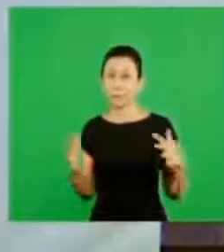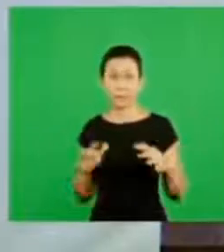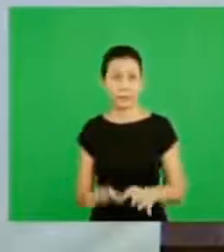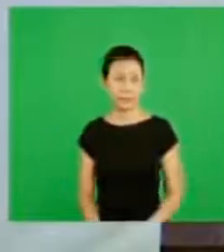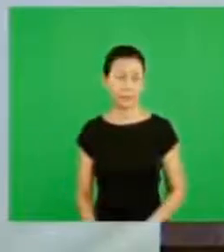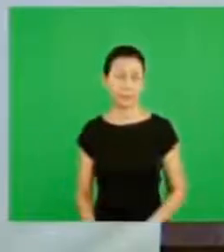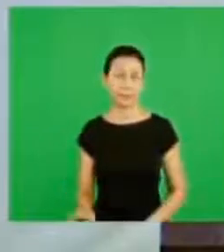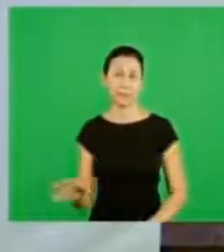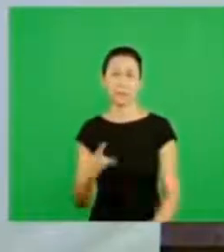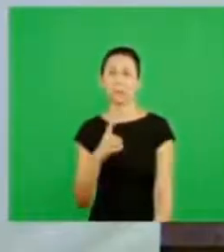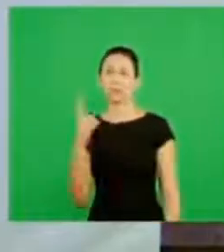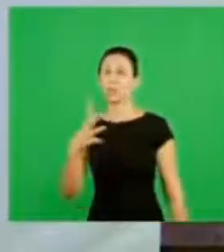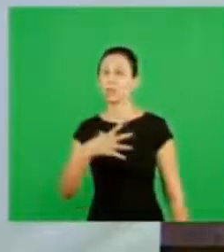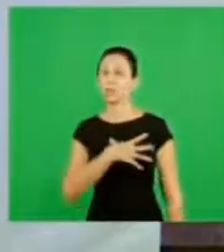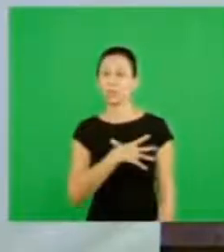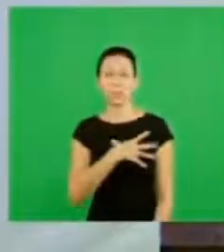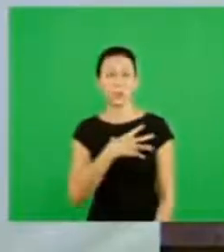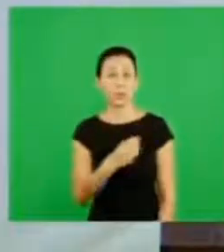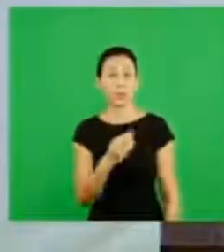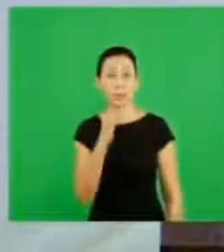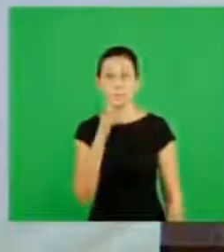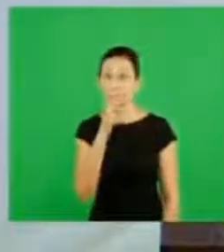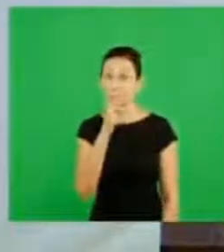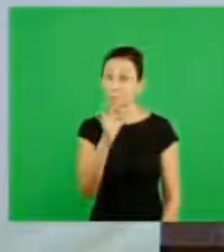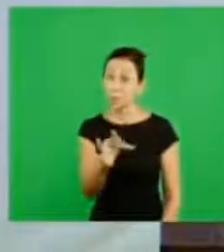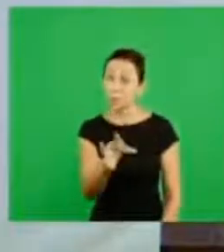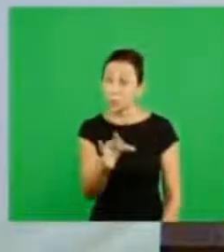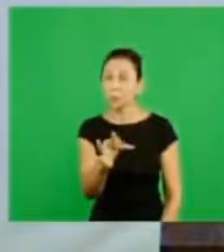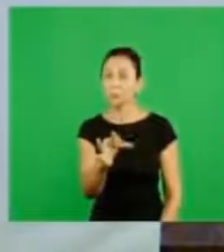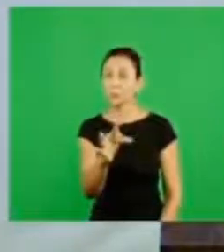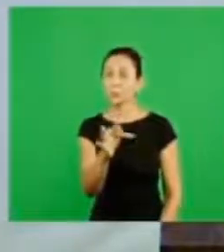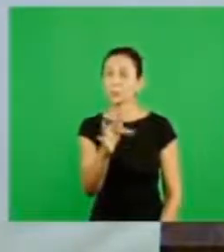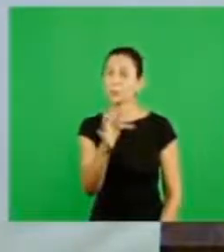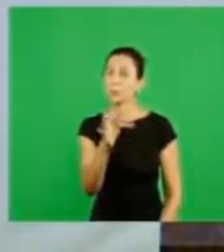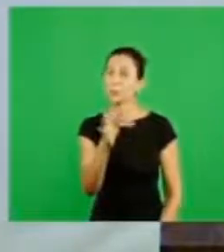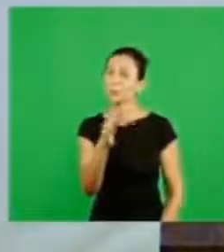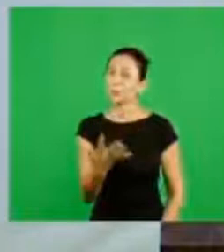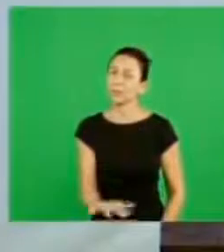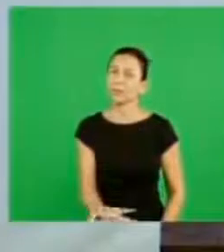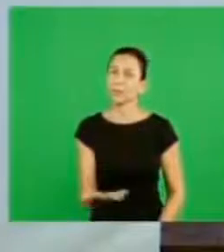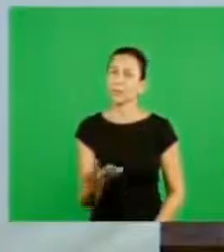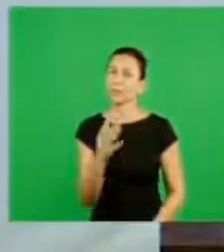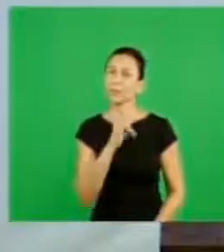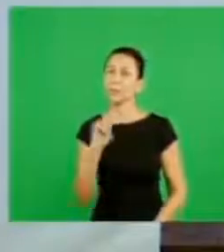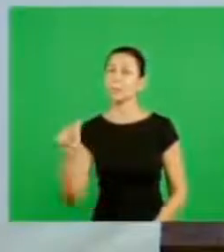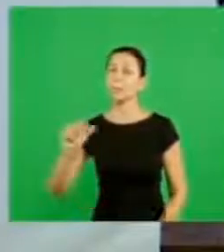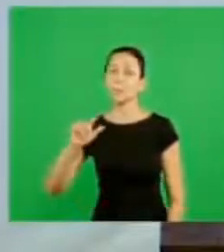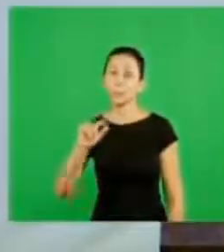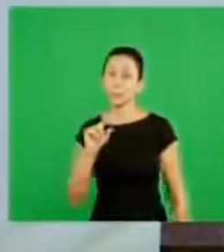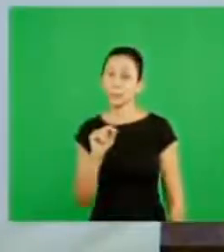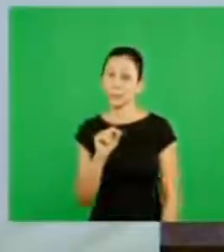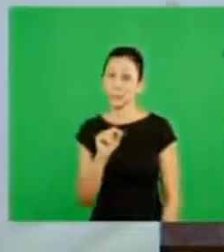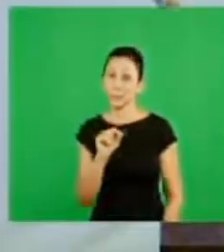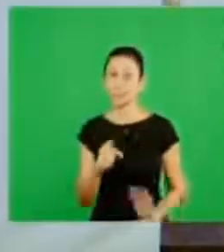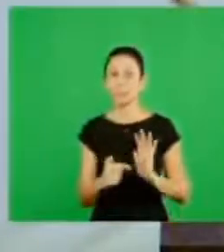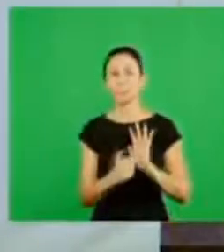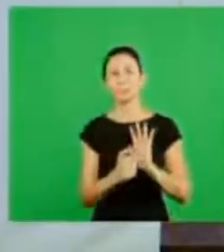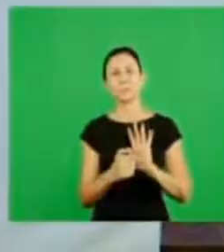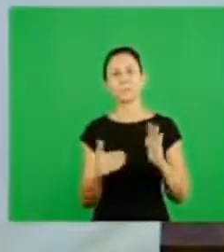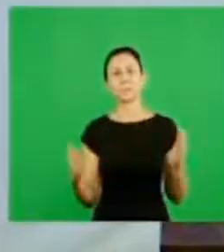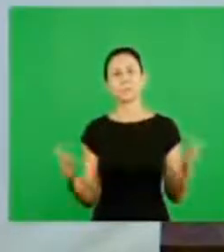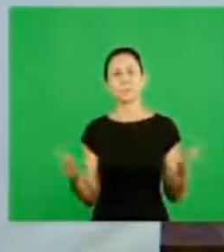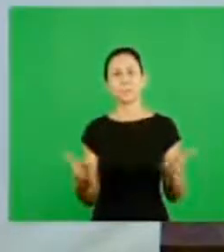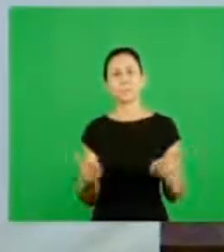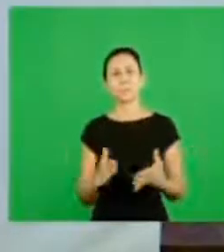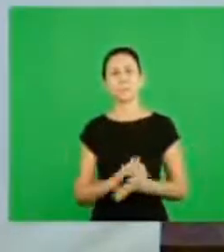we were tired of that. It's not this what we wanted. Our children won't have this. Who will come after us? What